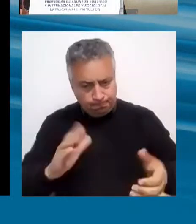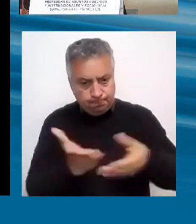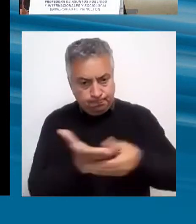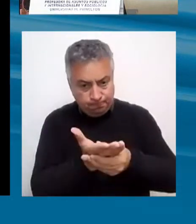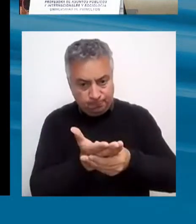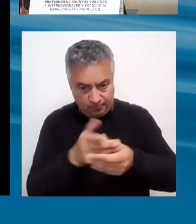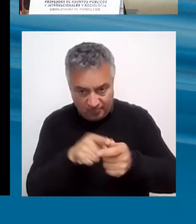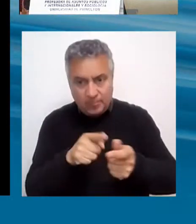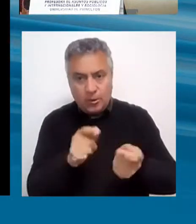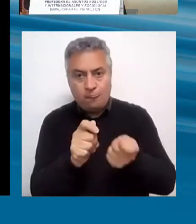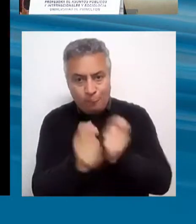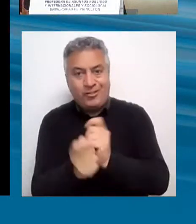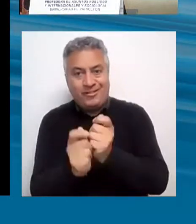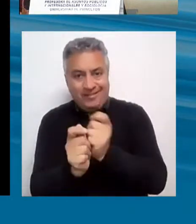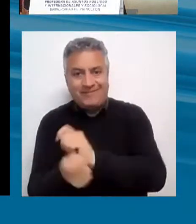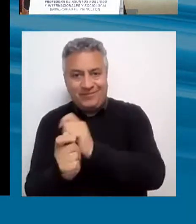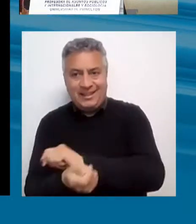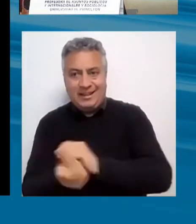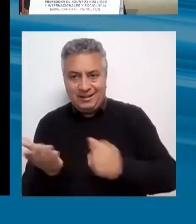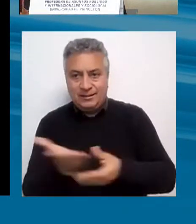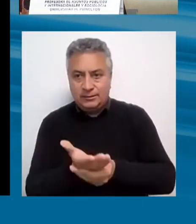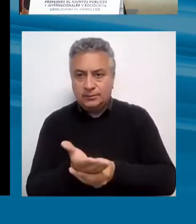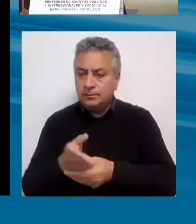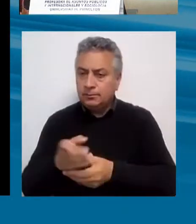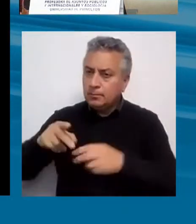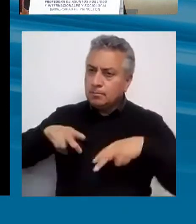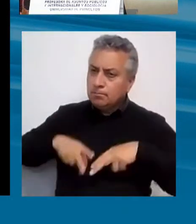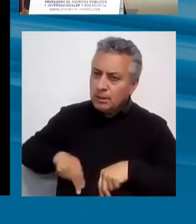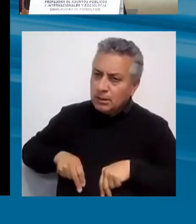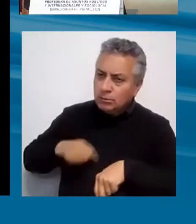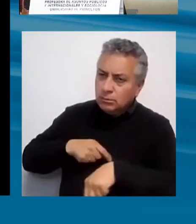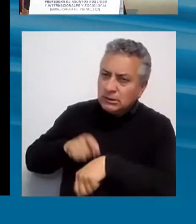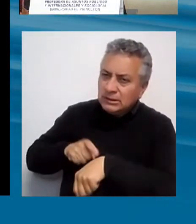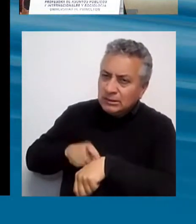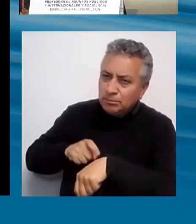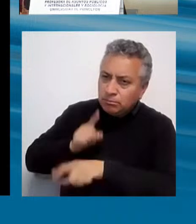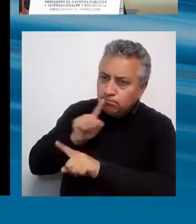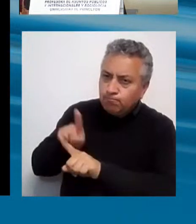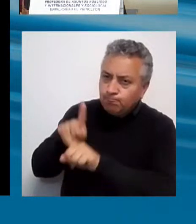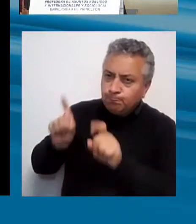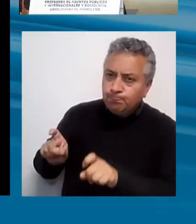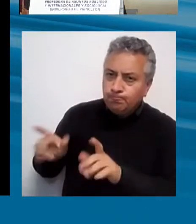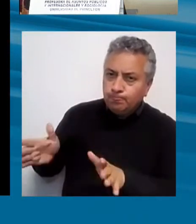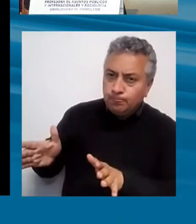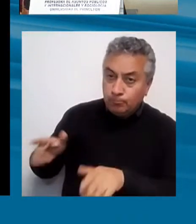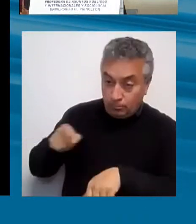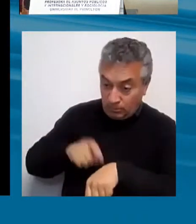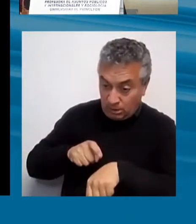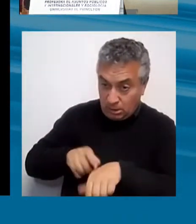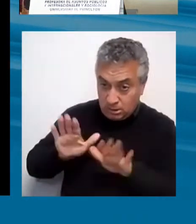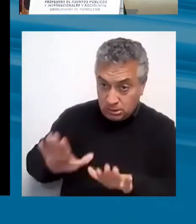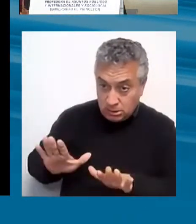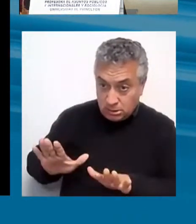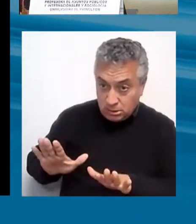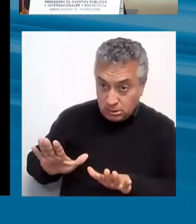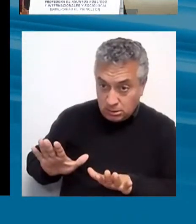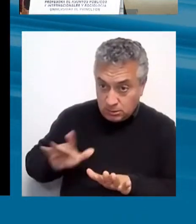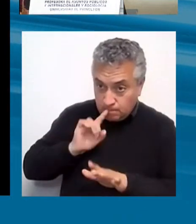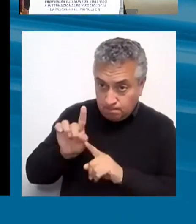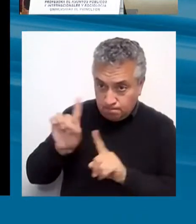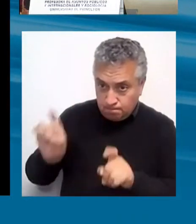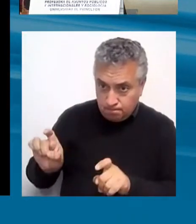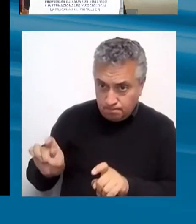it whenever it is so necessary. Mr. Minister, how much time do I have left? Should I stop here or should